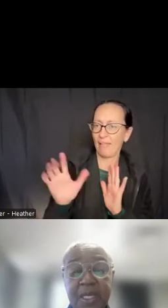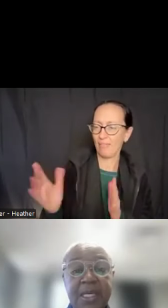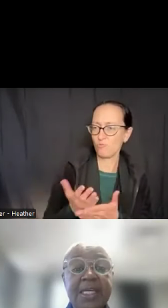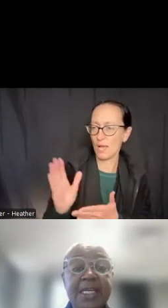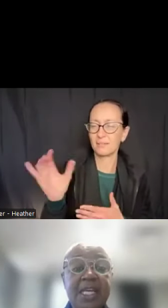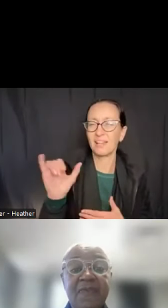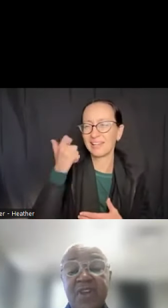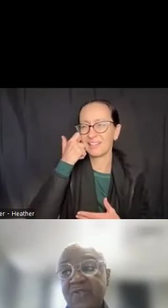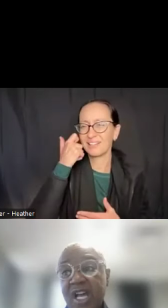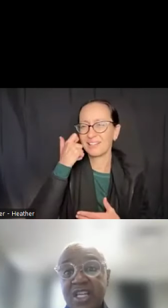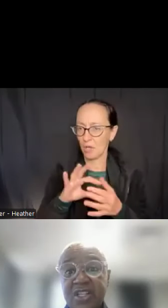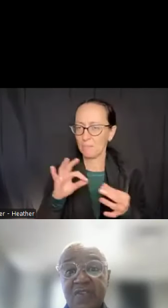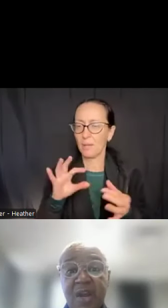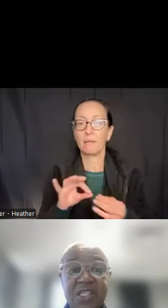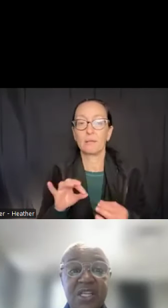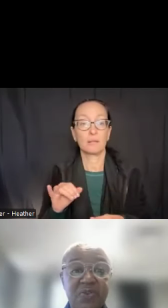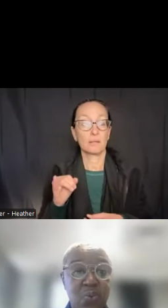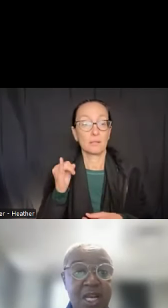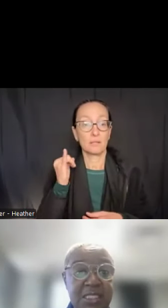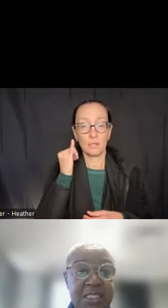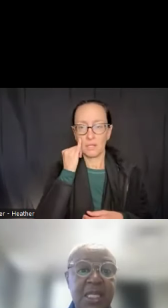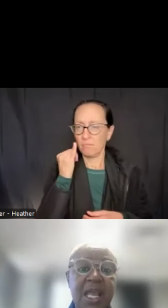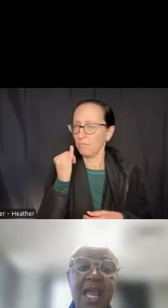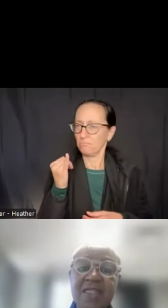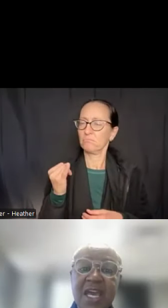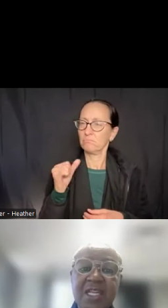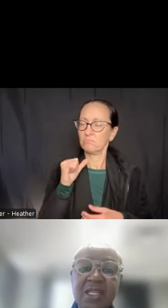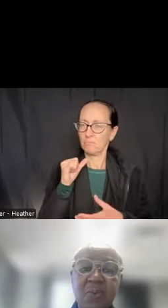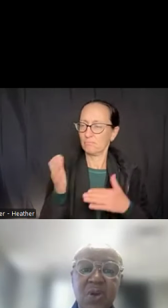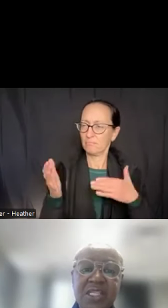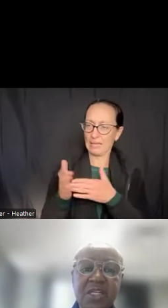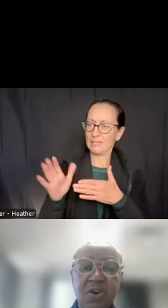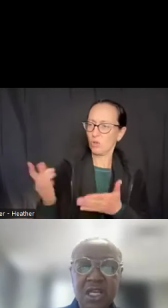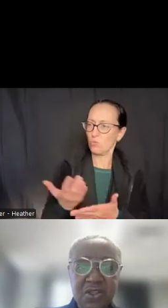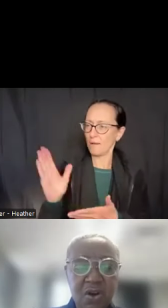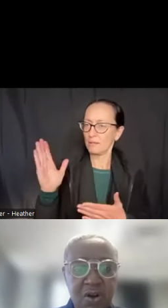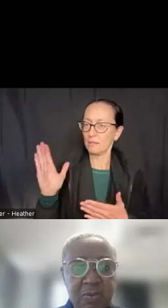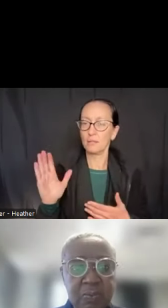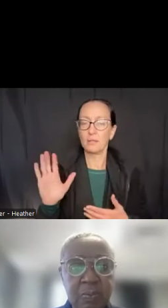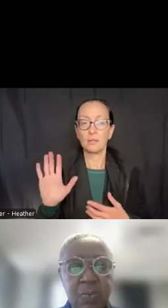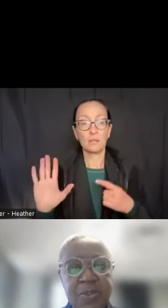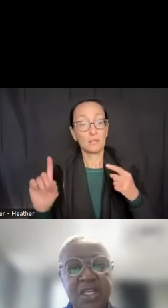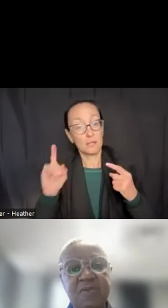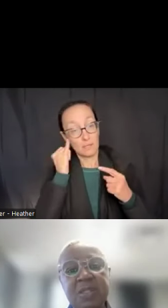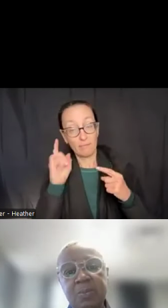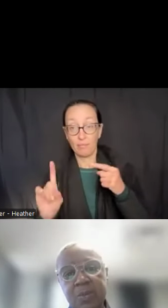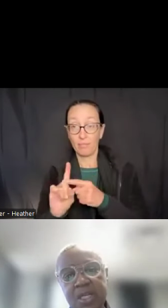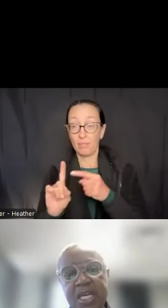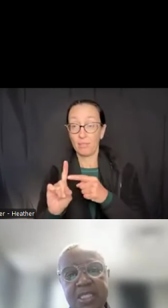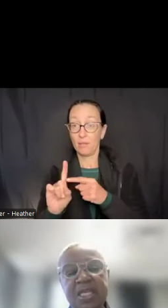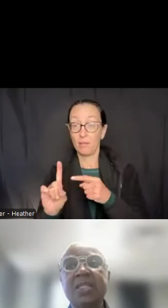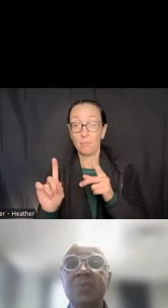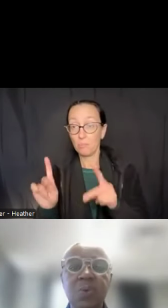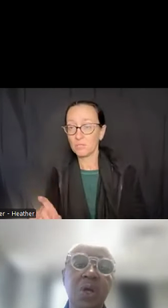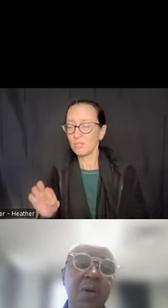earlier. If there's a violation of that resident's rights and that the resident or his or her representatives